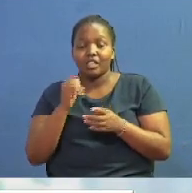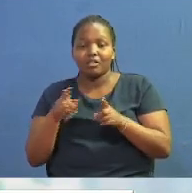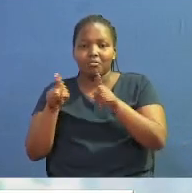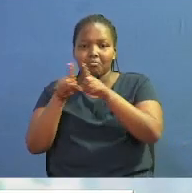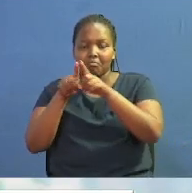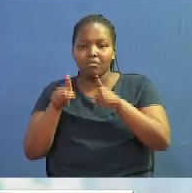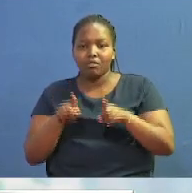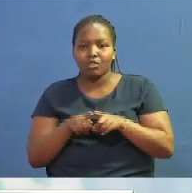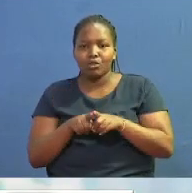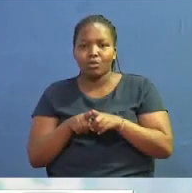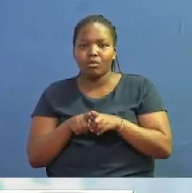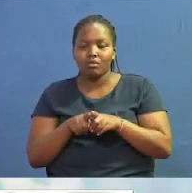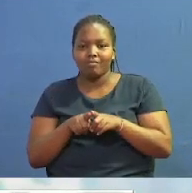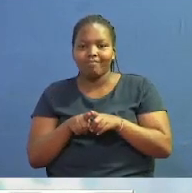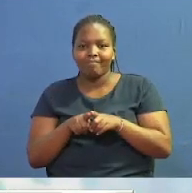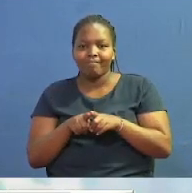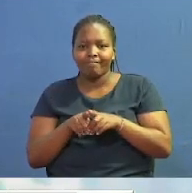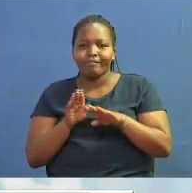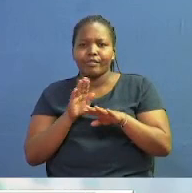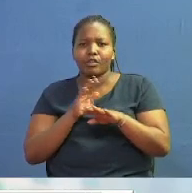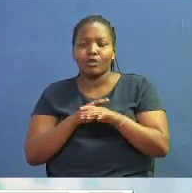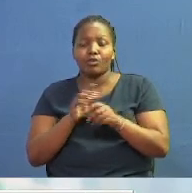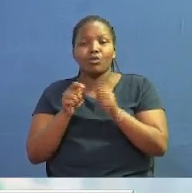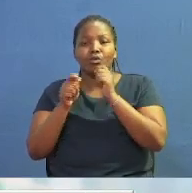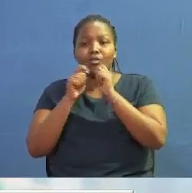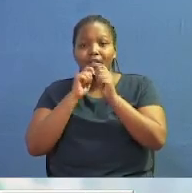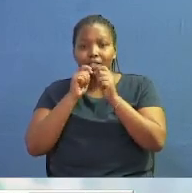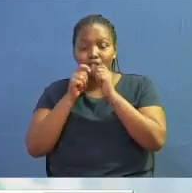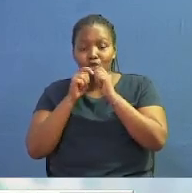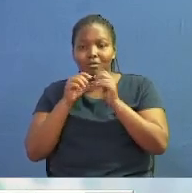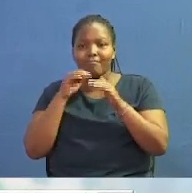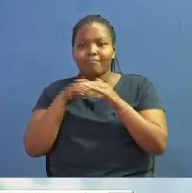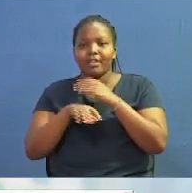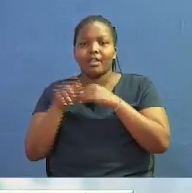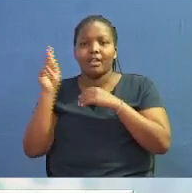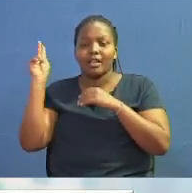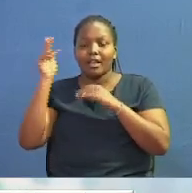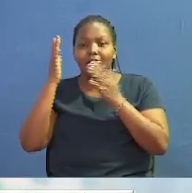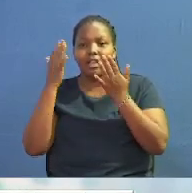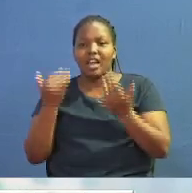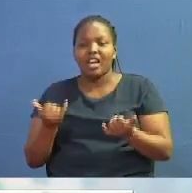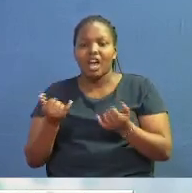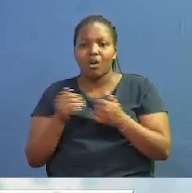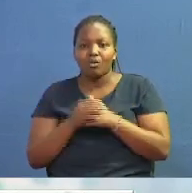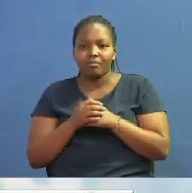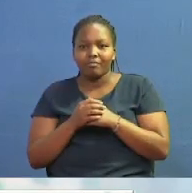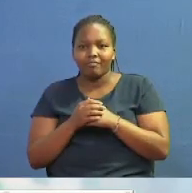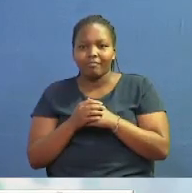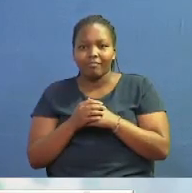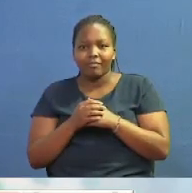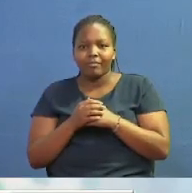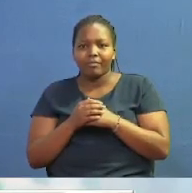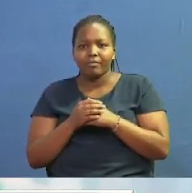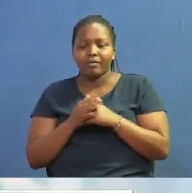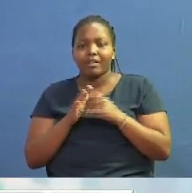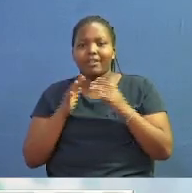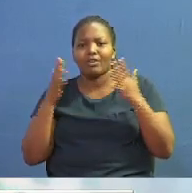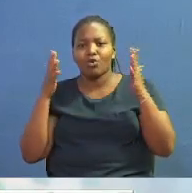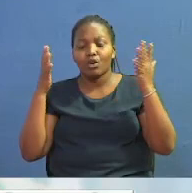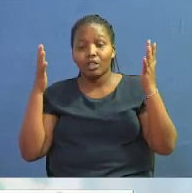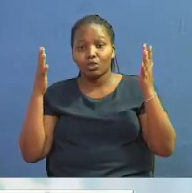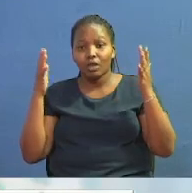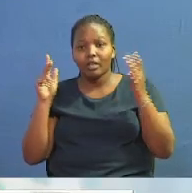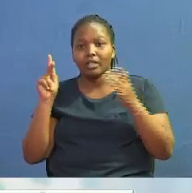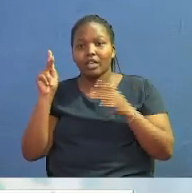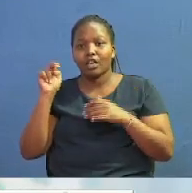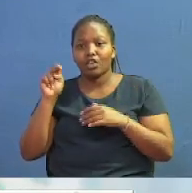pertinent conversation in Kenya right now. Right. And I want to laud KU for the wonderful